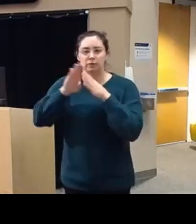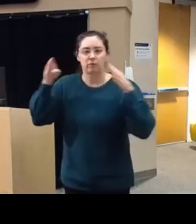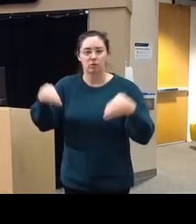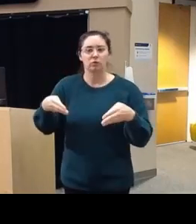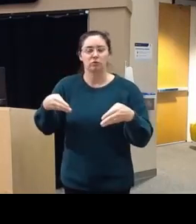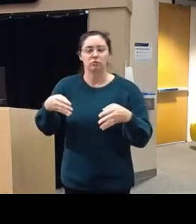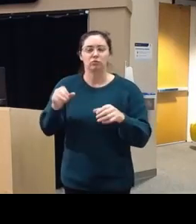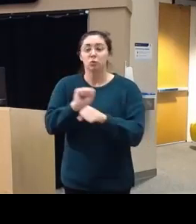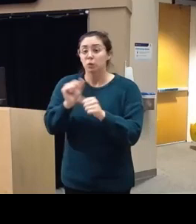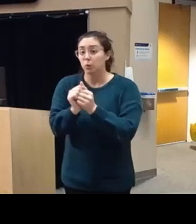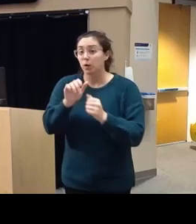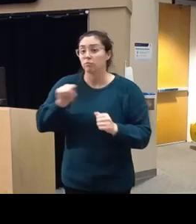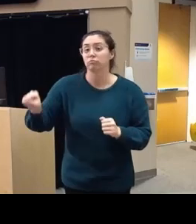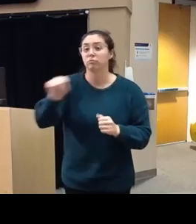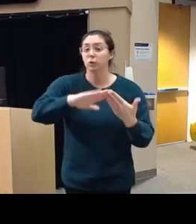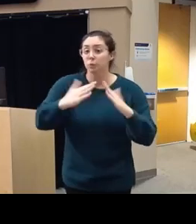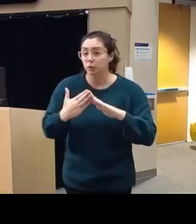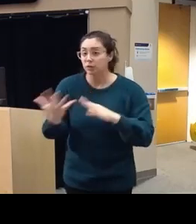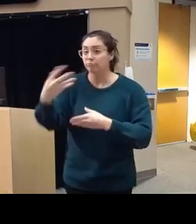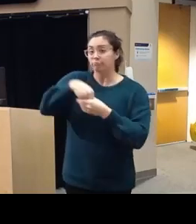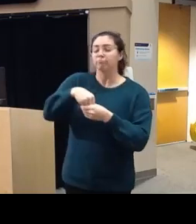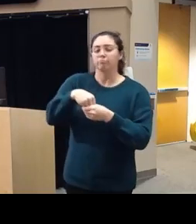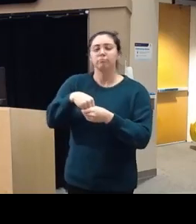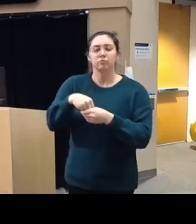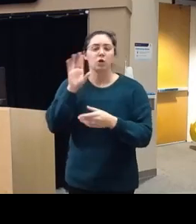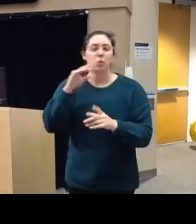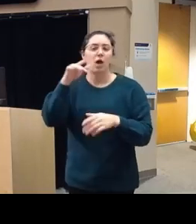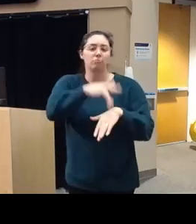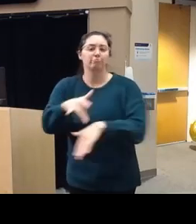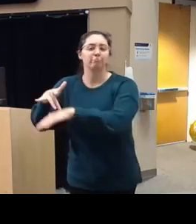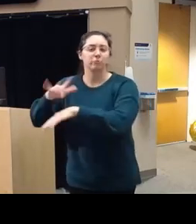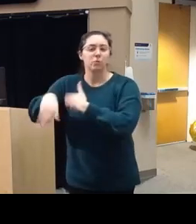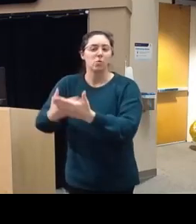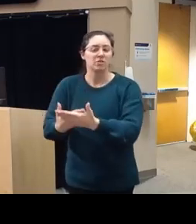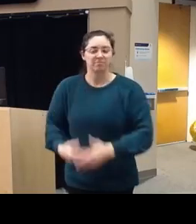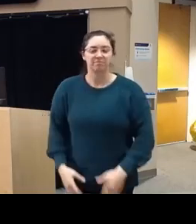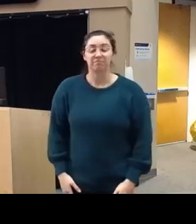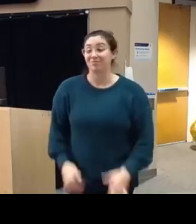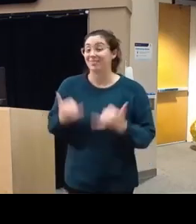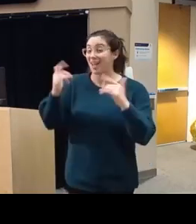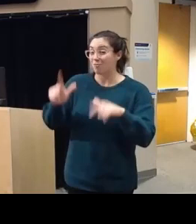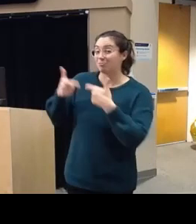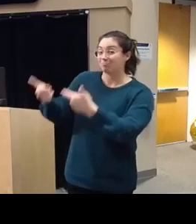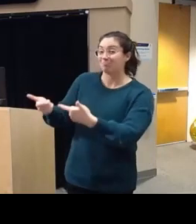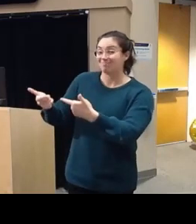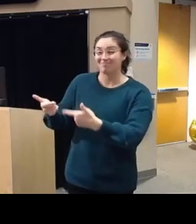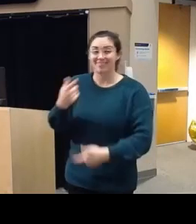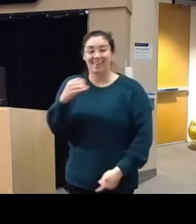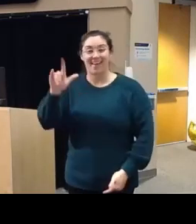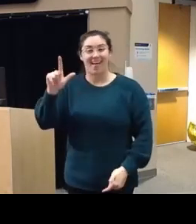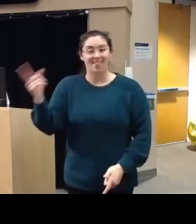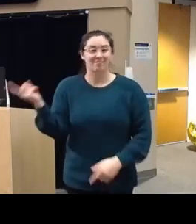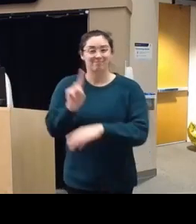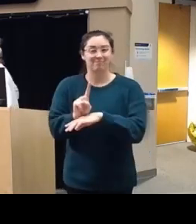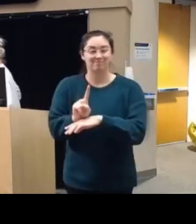some really good work with community involvement as well. So she's going to talk a little bit about that. And without further ado, I'm just gonna let her come up